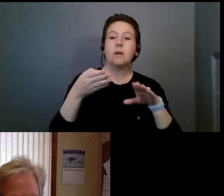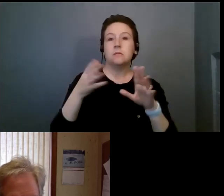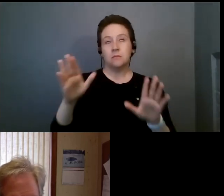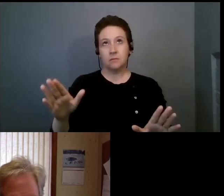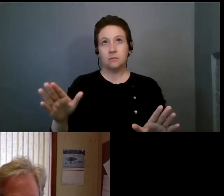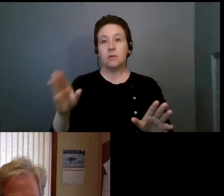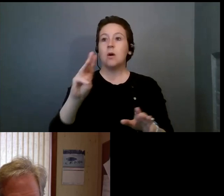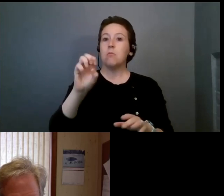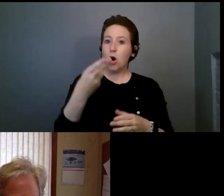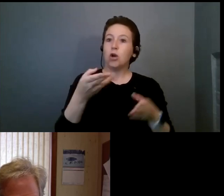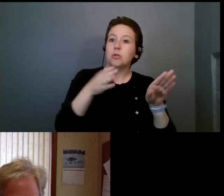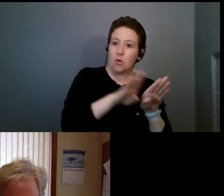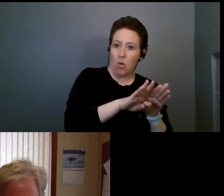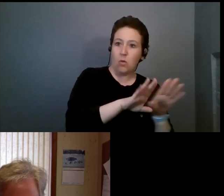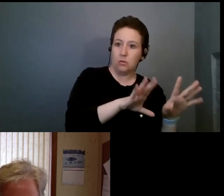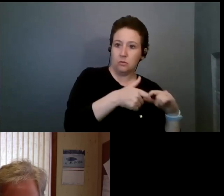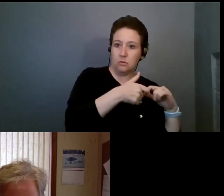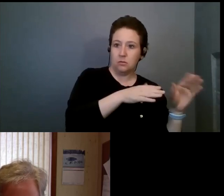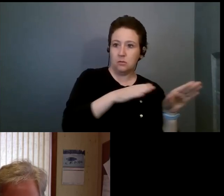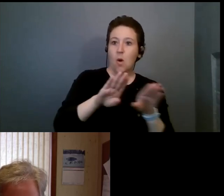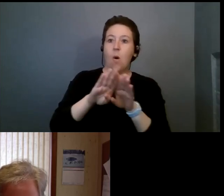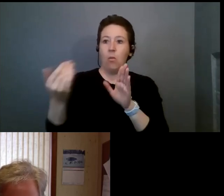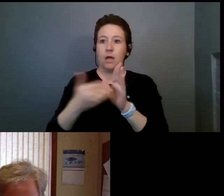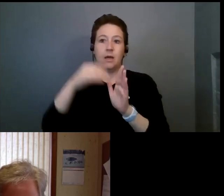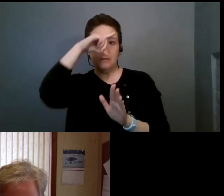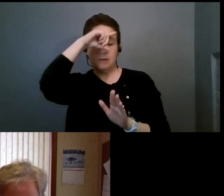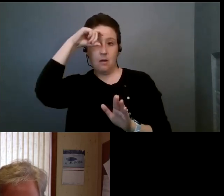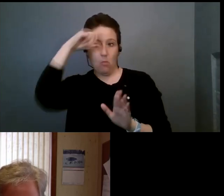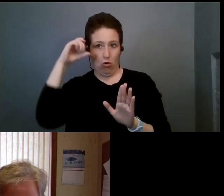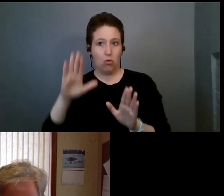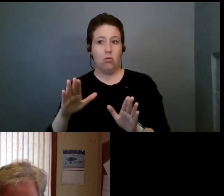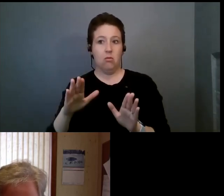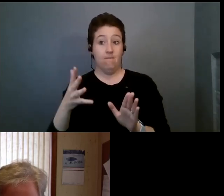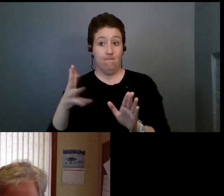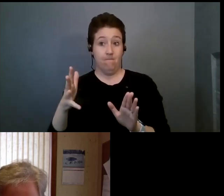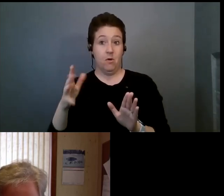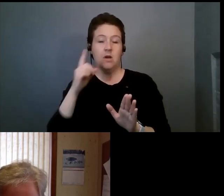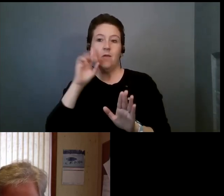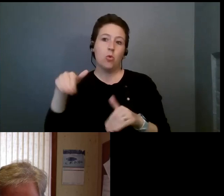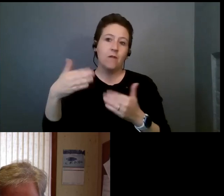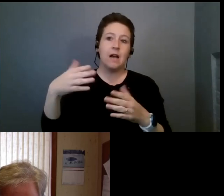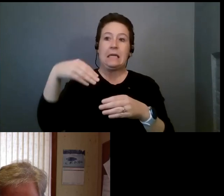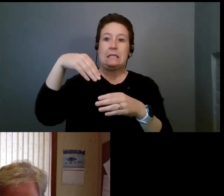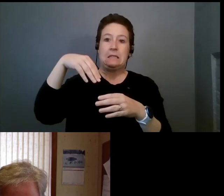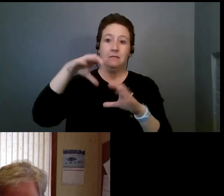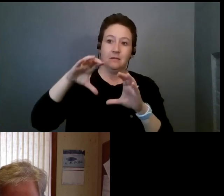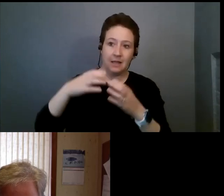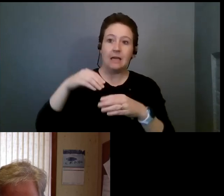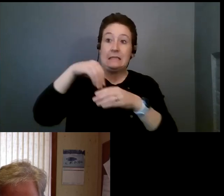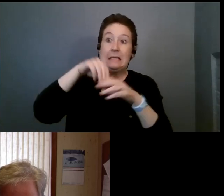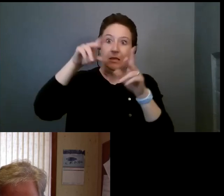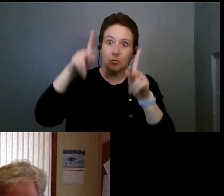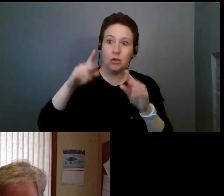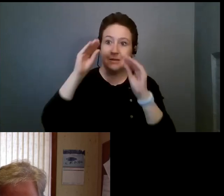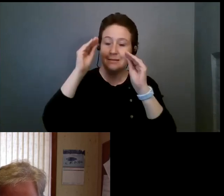closed in March and we reopened for our summer term to provide in-person instruction and services to students